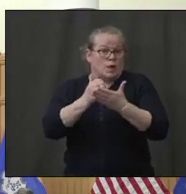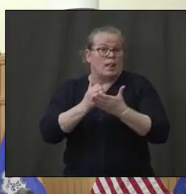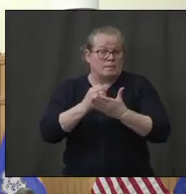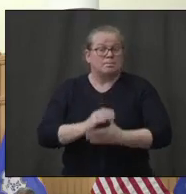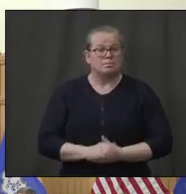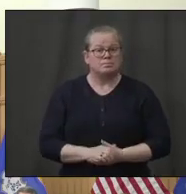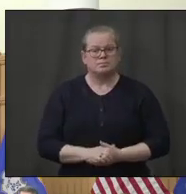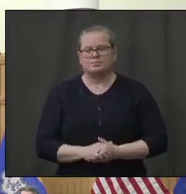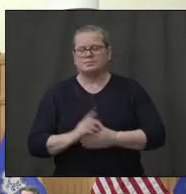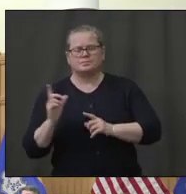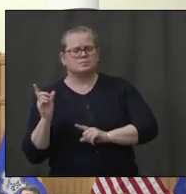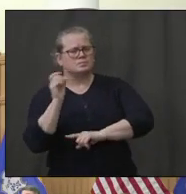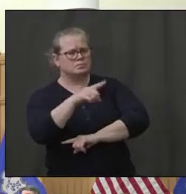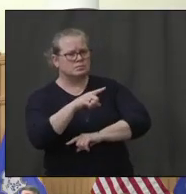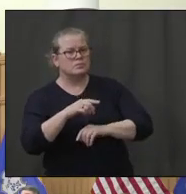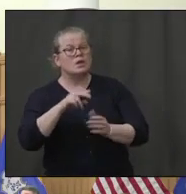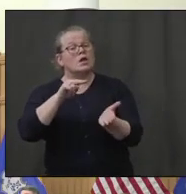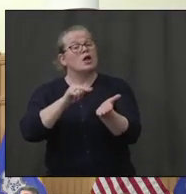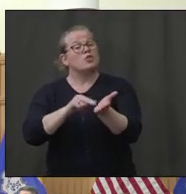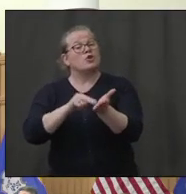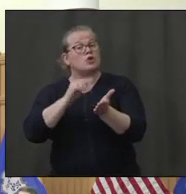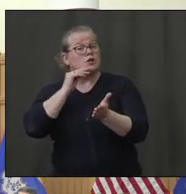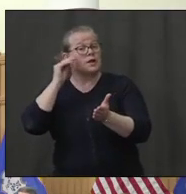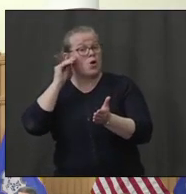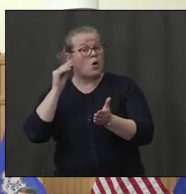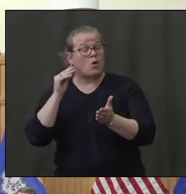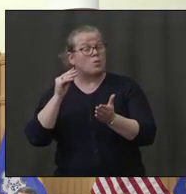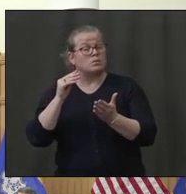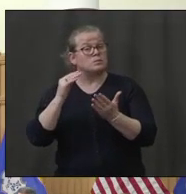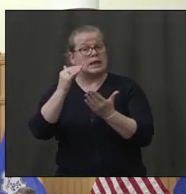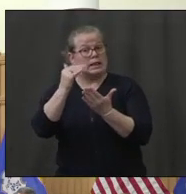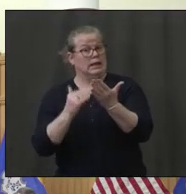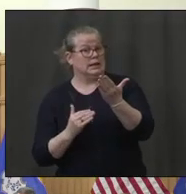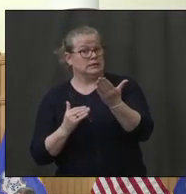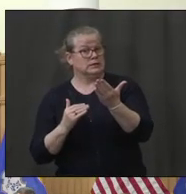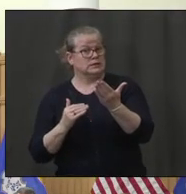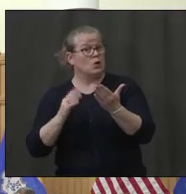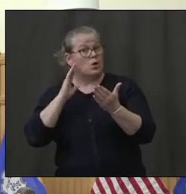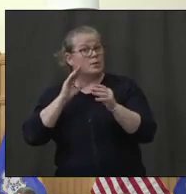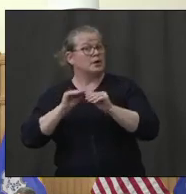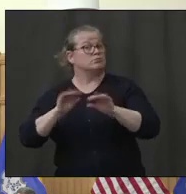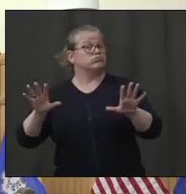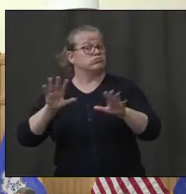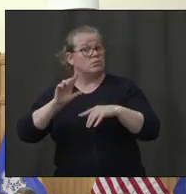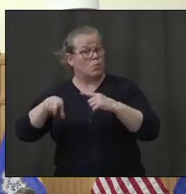When could the list of nursing homes potentially be released that have at least one positive case?